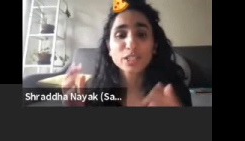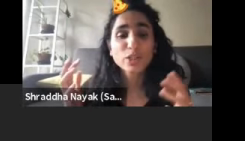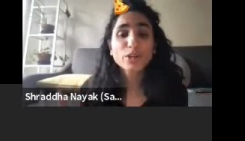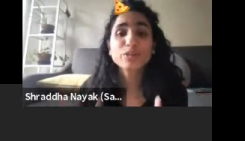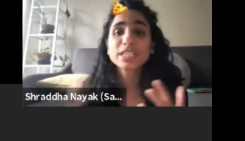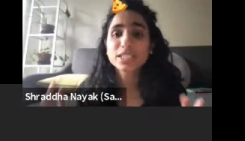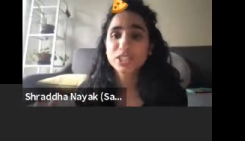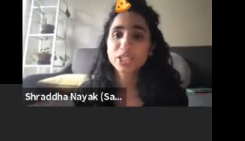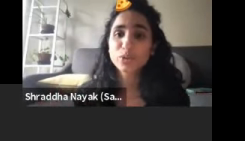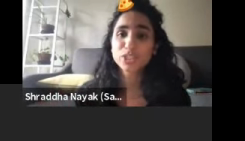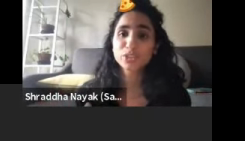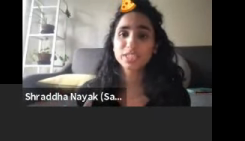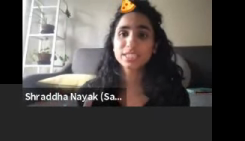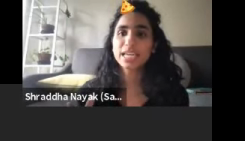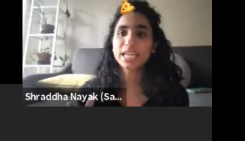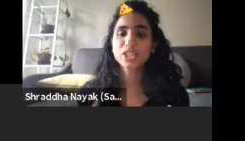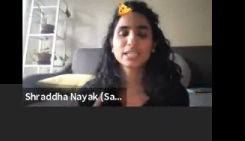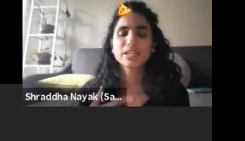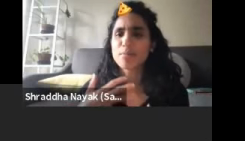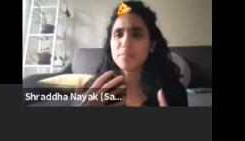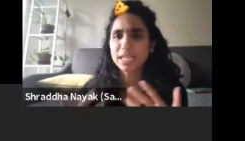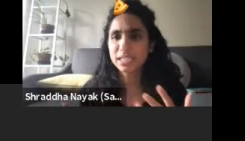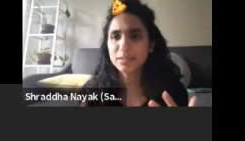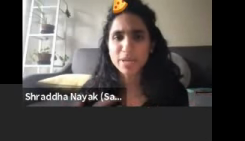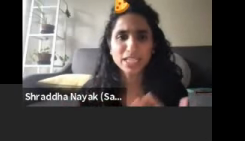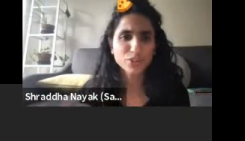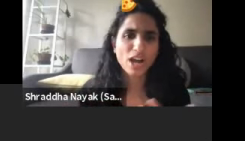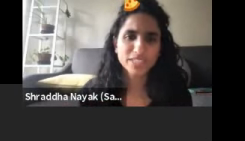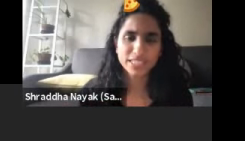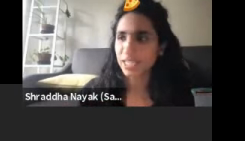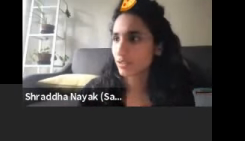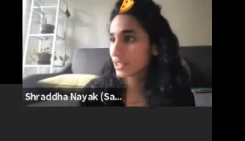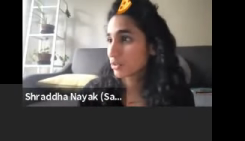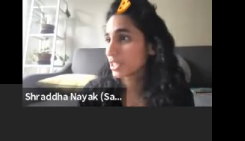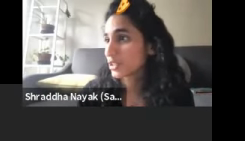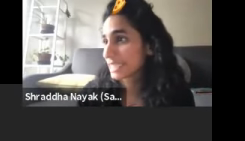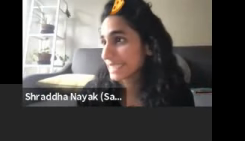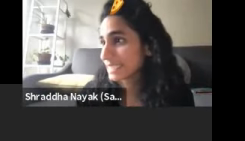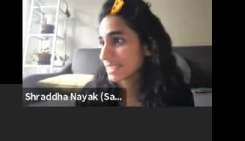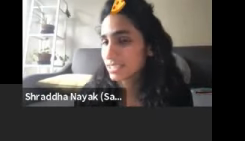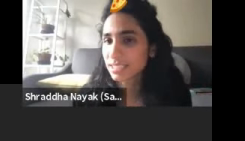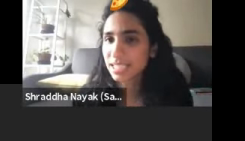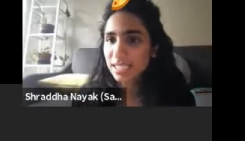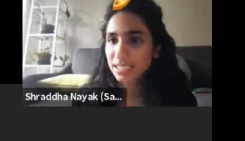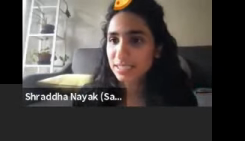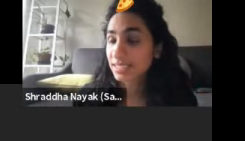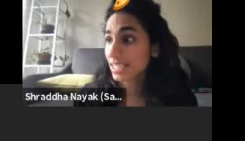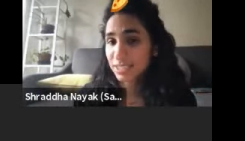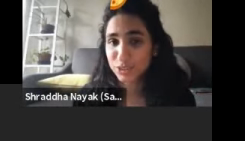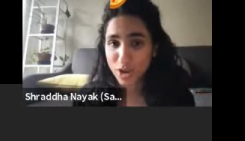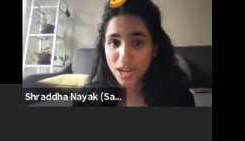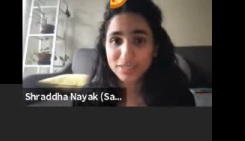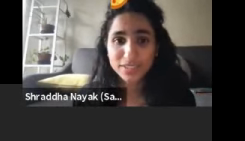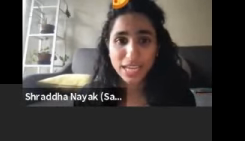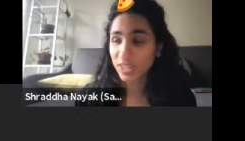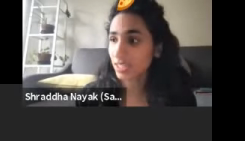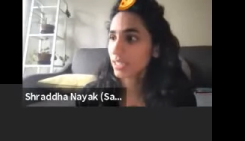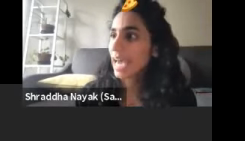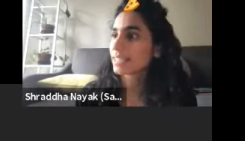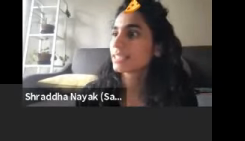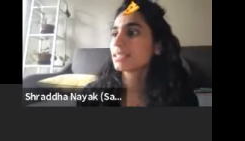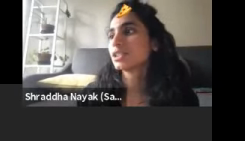So there's a lot of research that goes into the stage, and there are many, many drafts at the end of it. So here you can see this is the sixth draft,